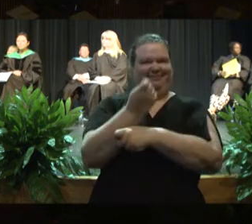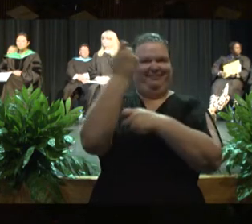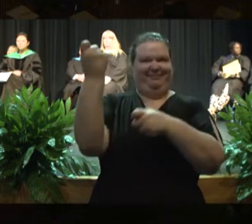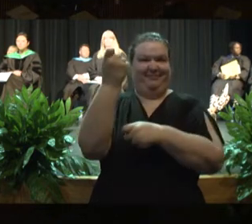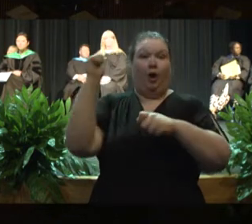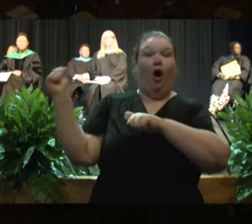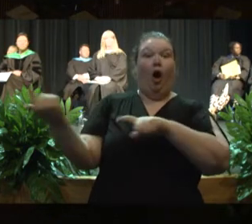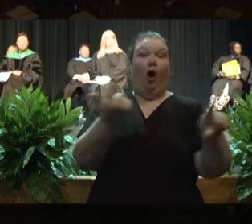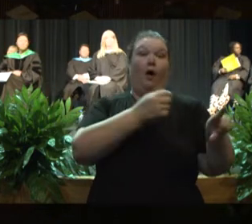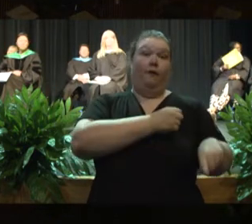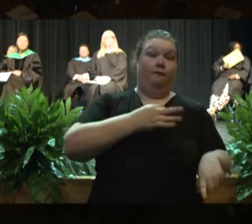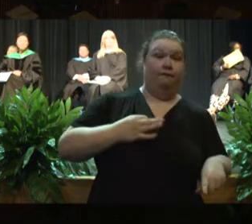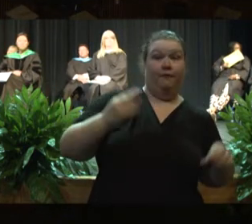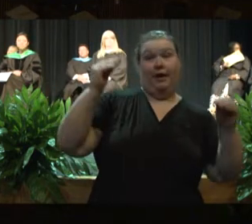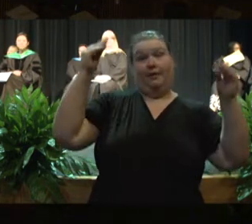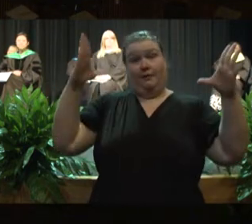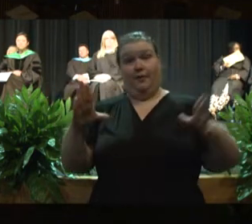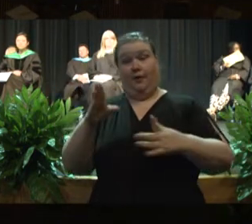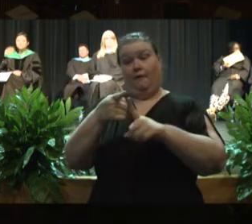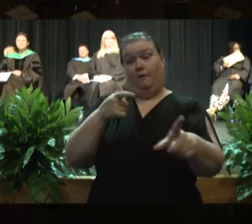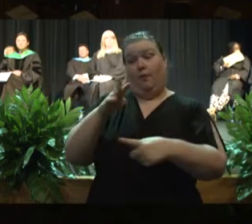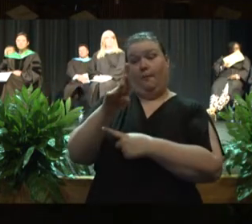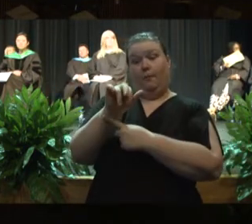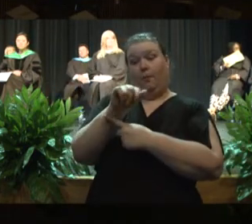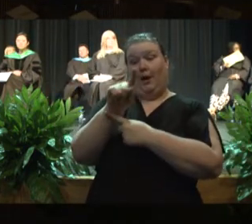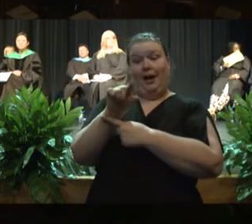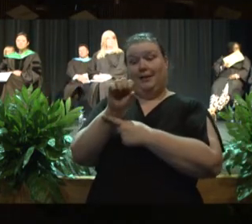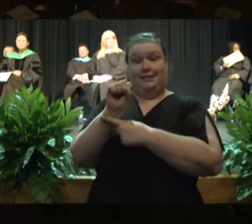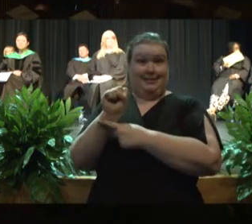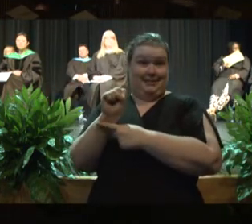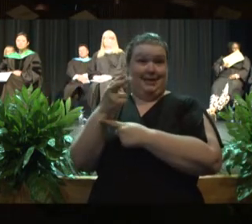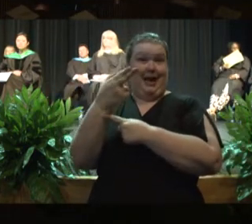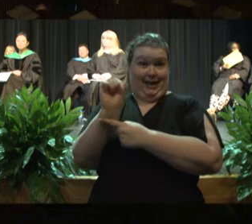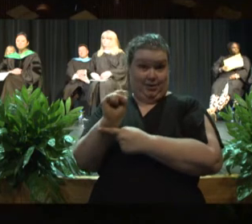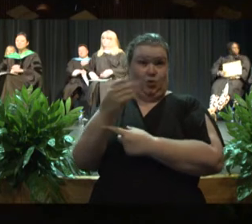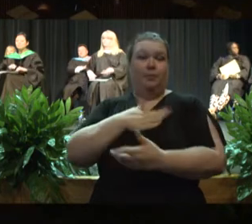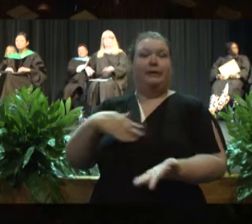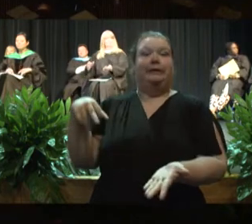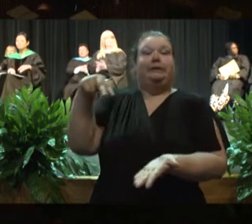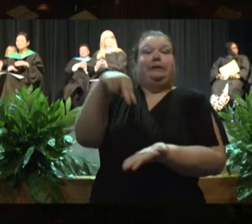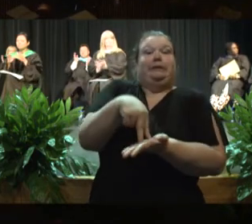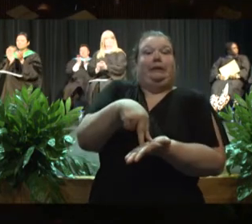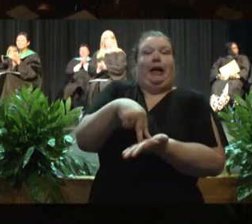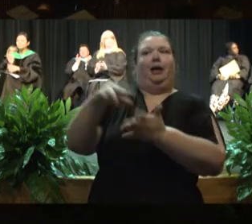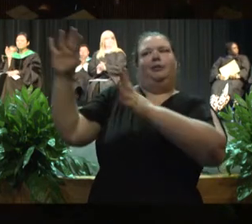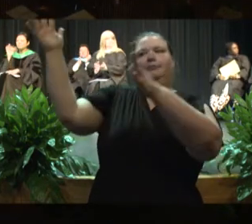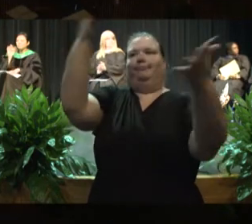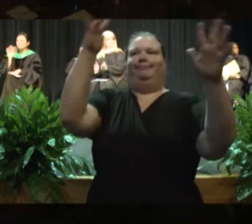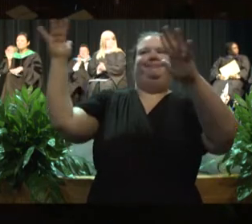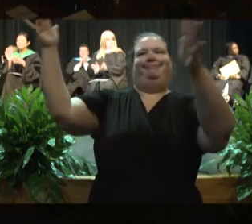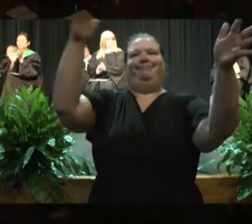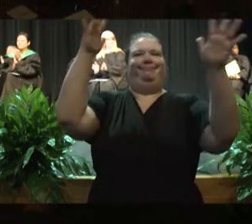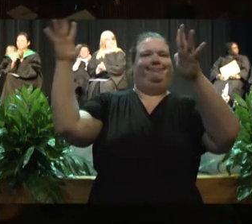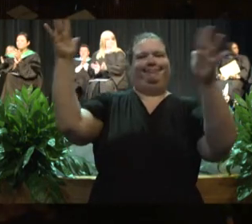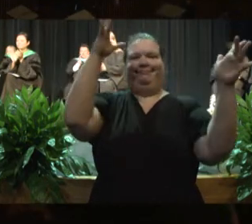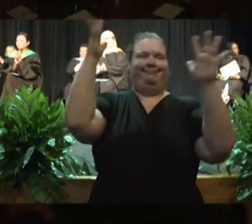so will all of the faculty and staff of Brazos High School please stand and give them a round of applause.